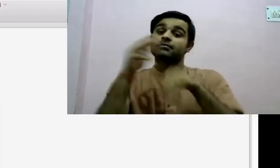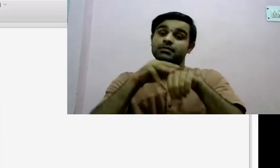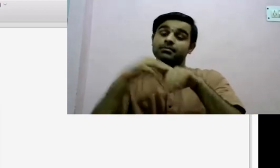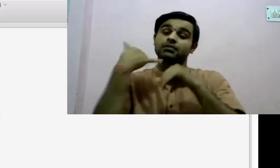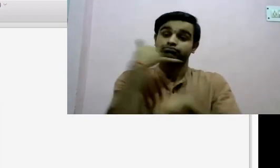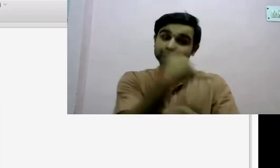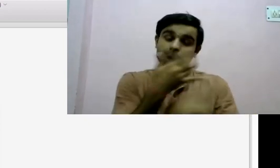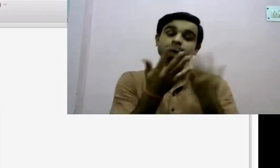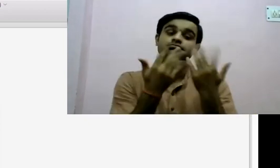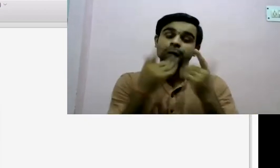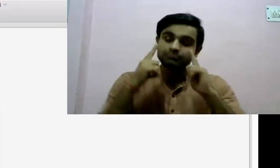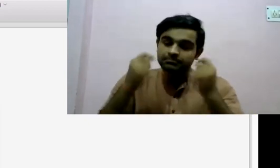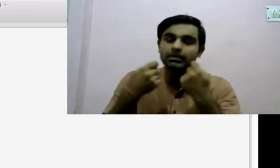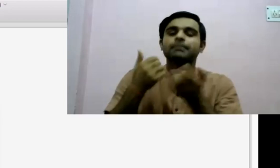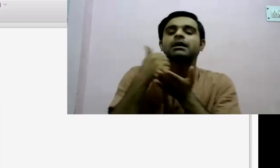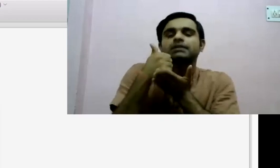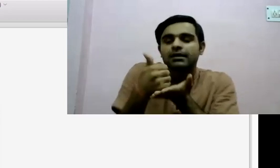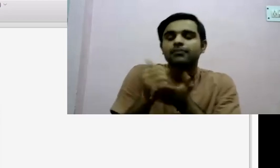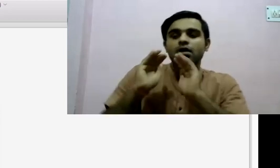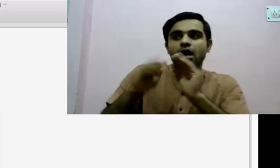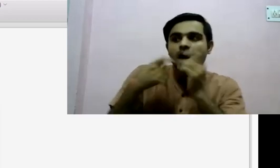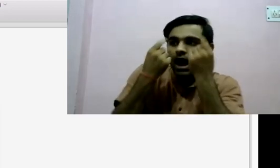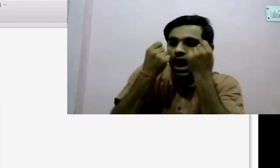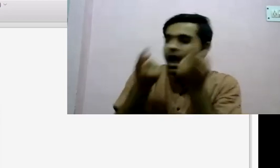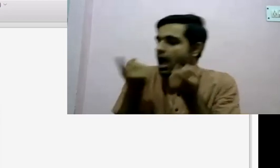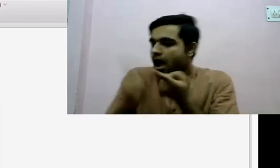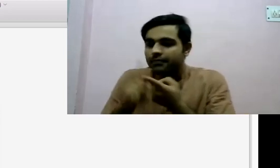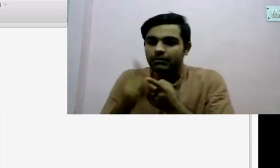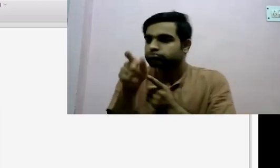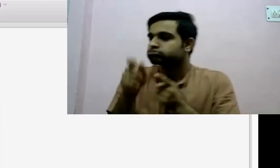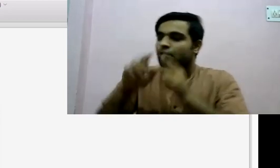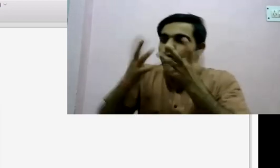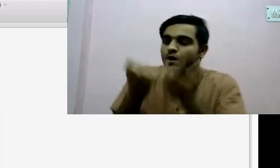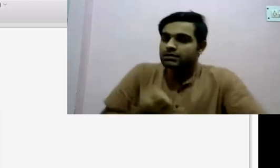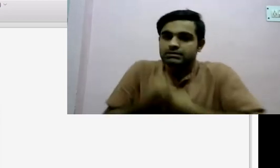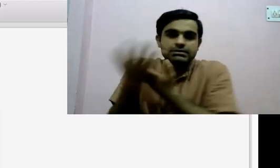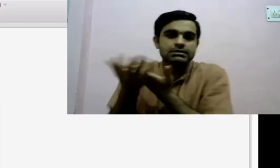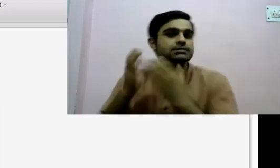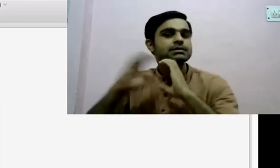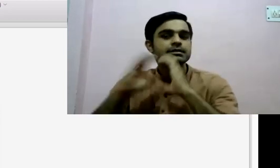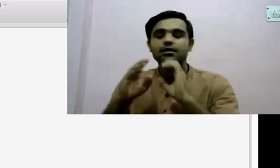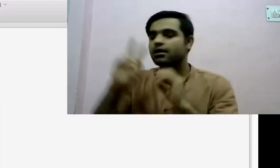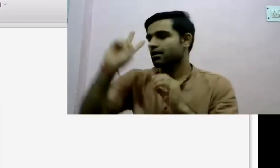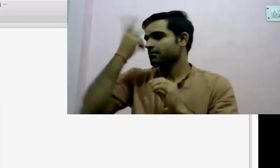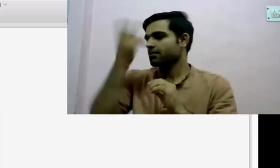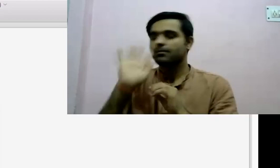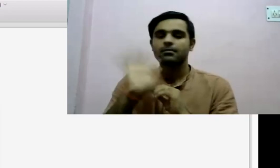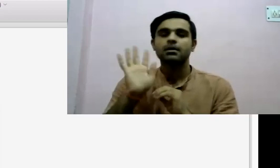just as a backup, so somebody understands exactly what you are trying to communicate and there is no misunderstanding or